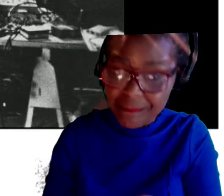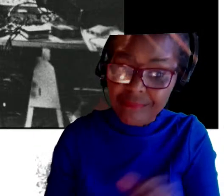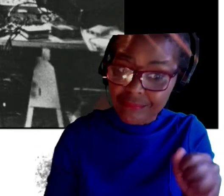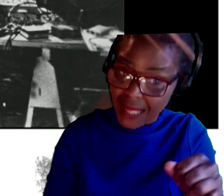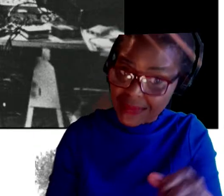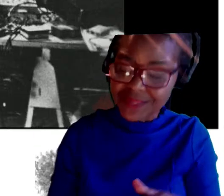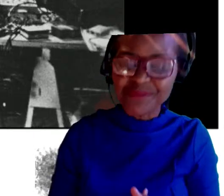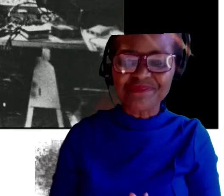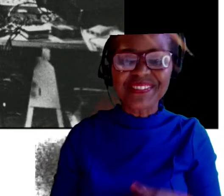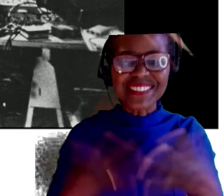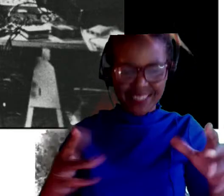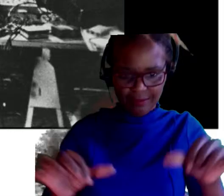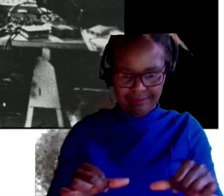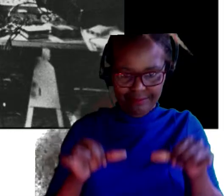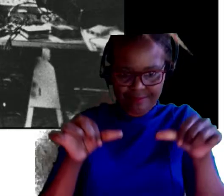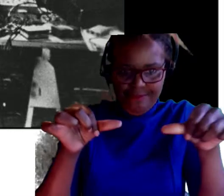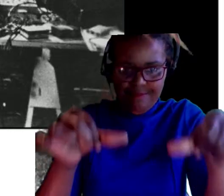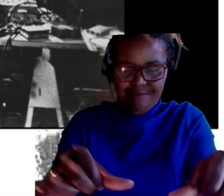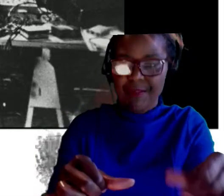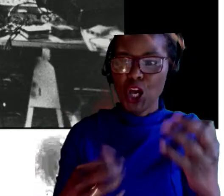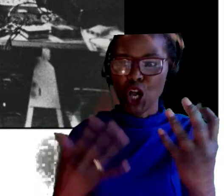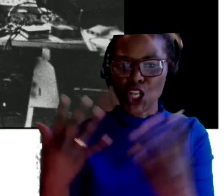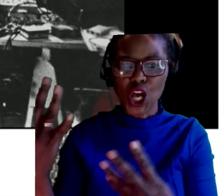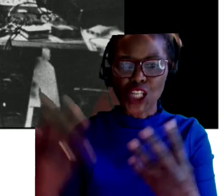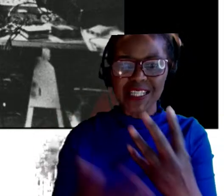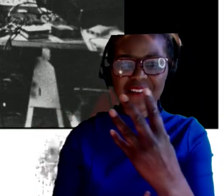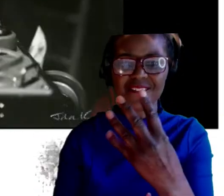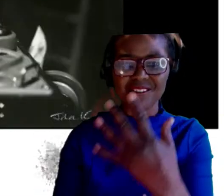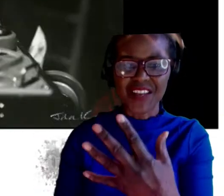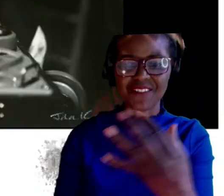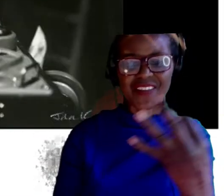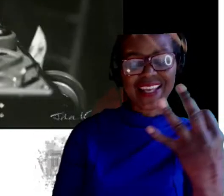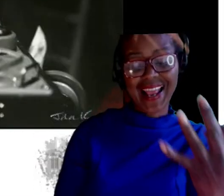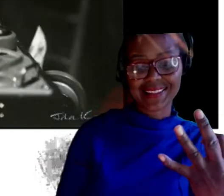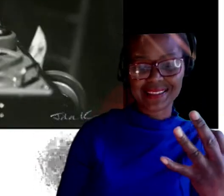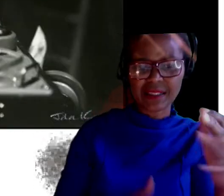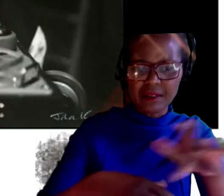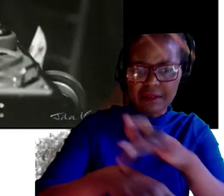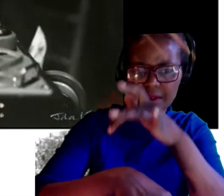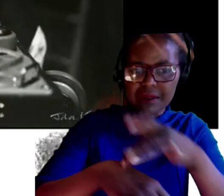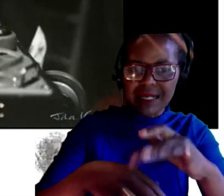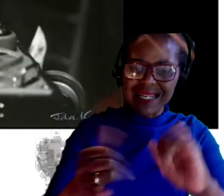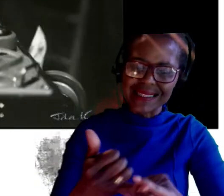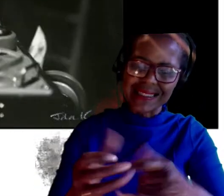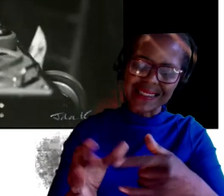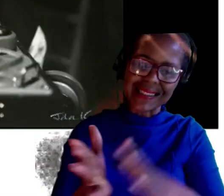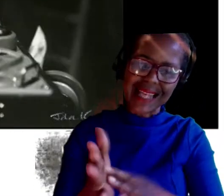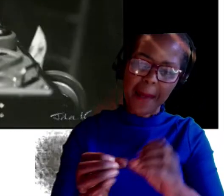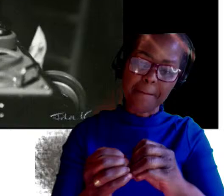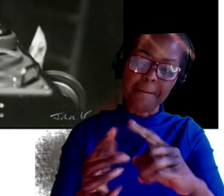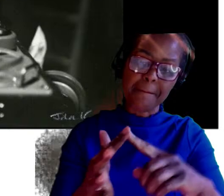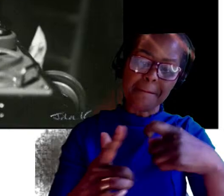to 1958, when the playwright Samuel Beckett premieres a short play called